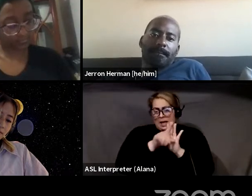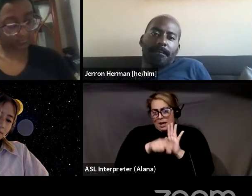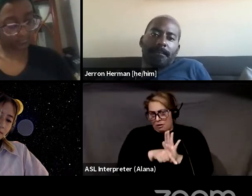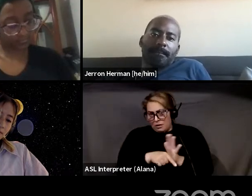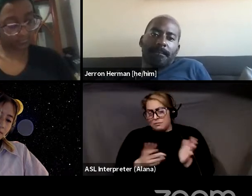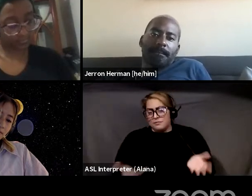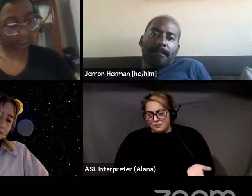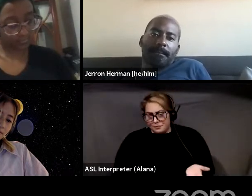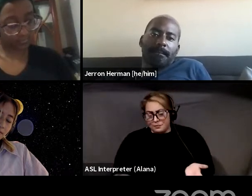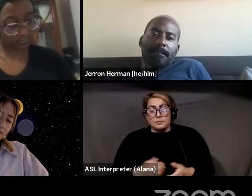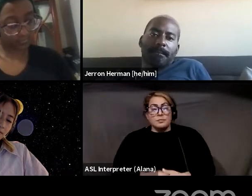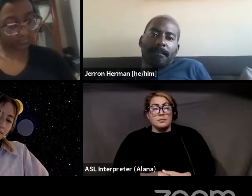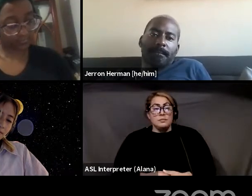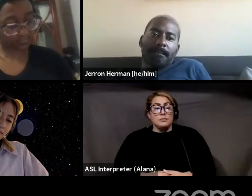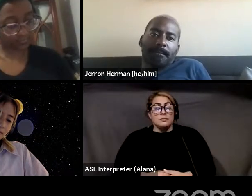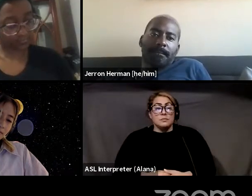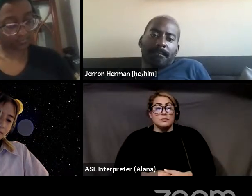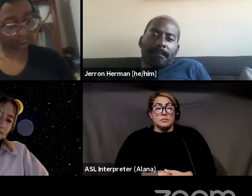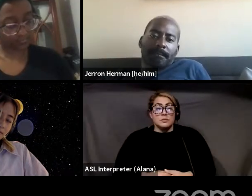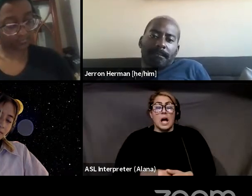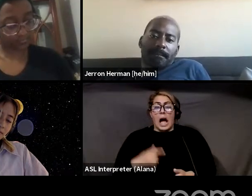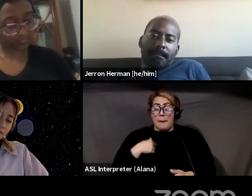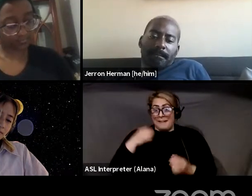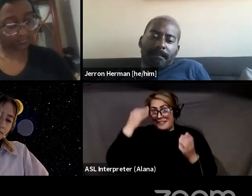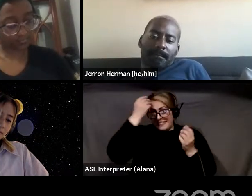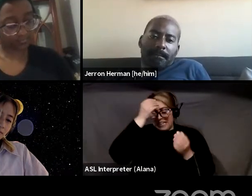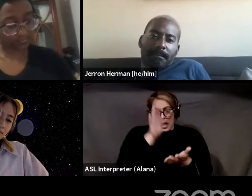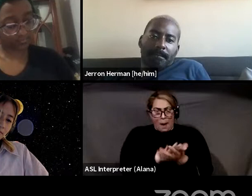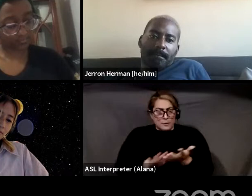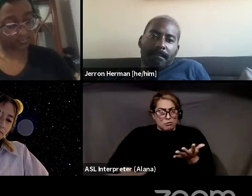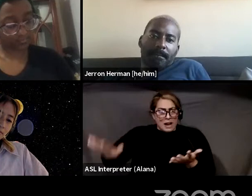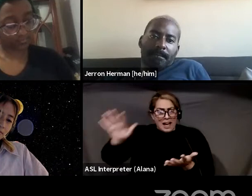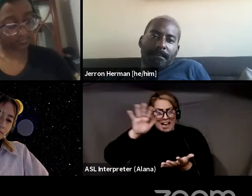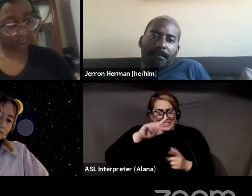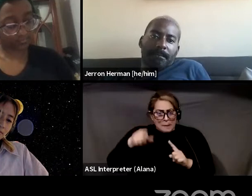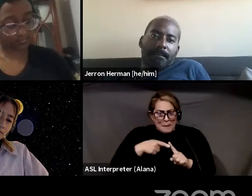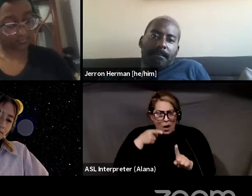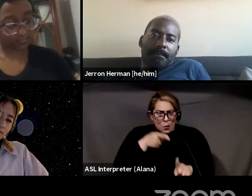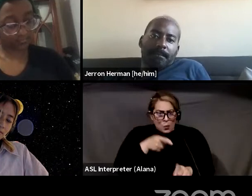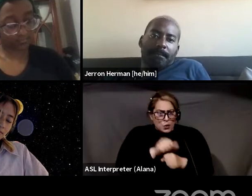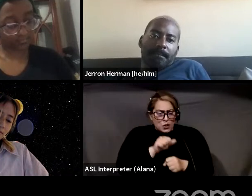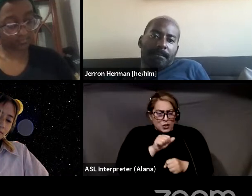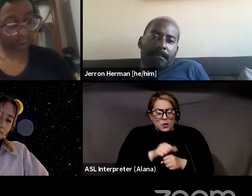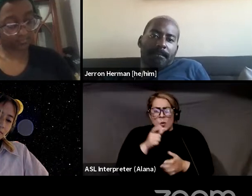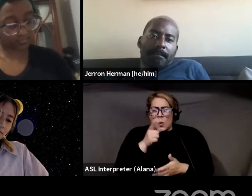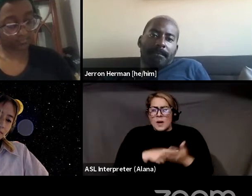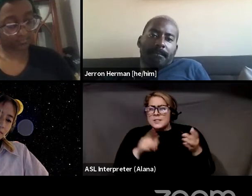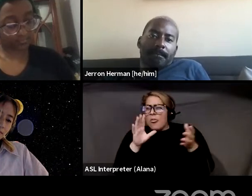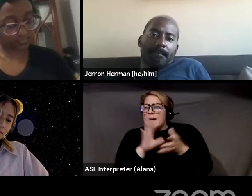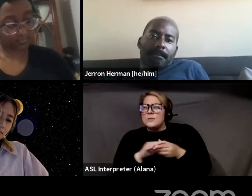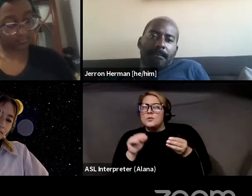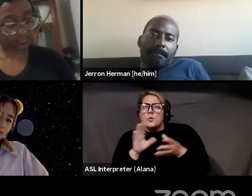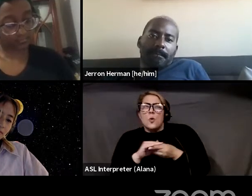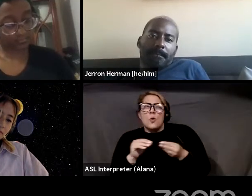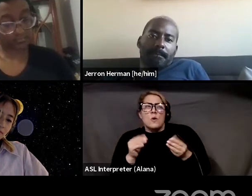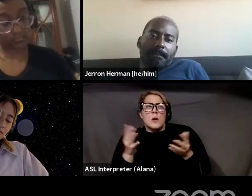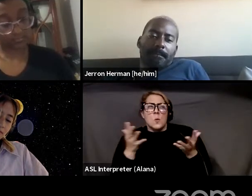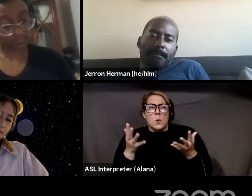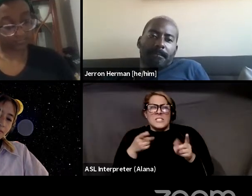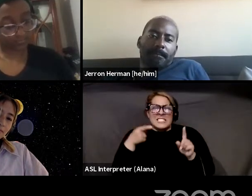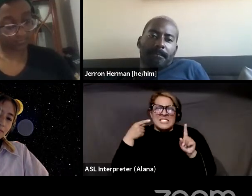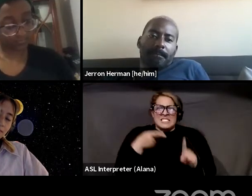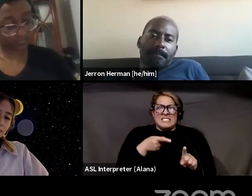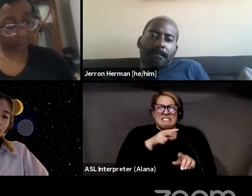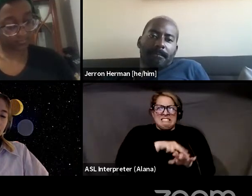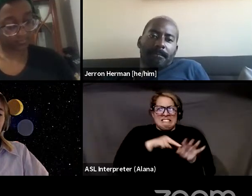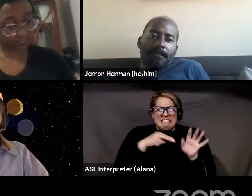You know, when I'm thinking kind of in the abstract about a piece, what is the story? What are these